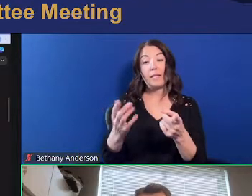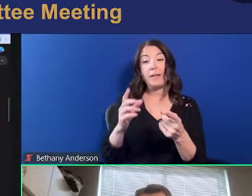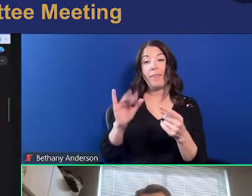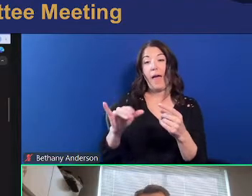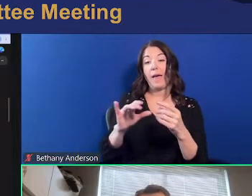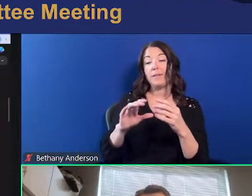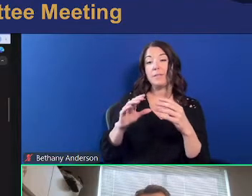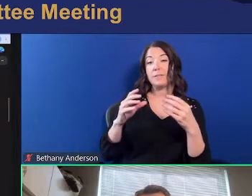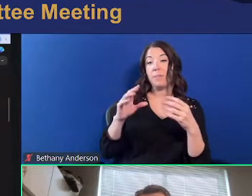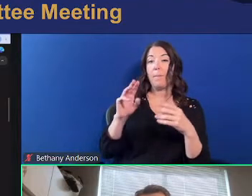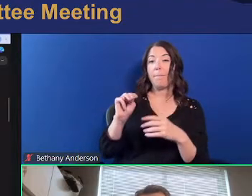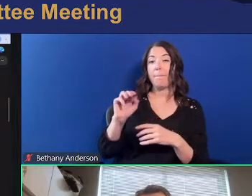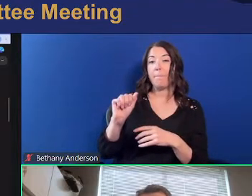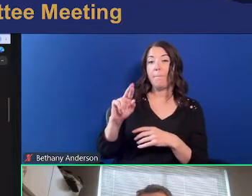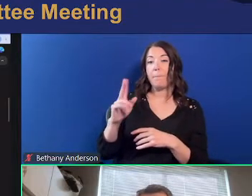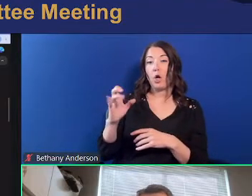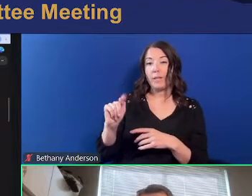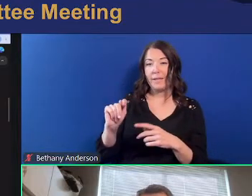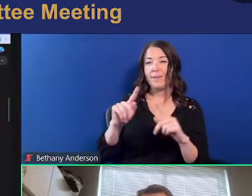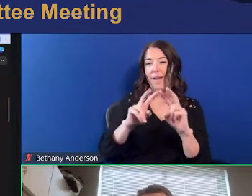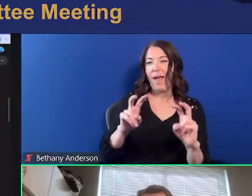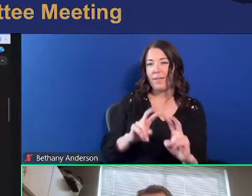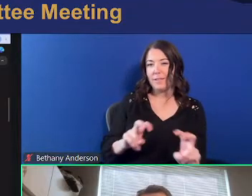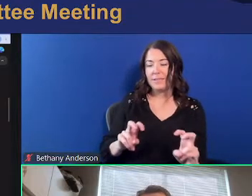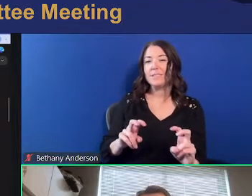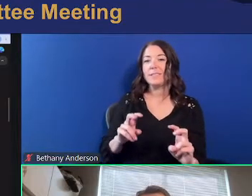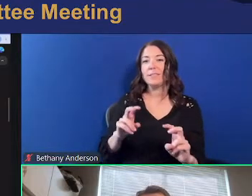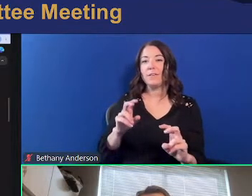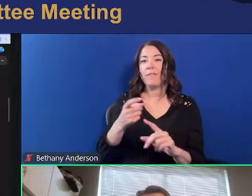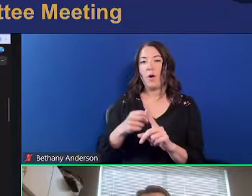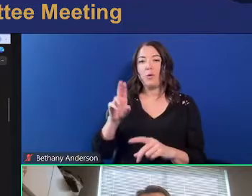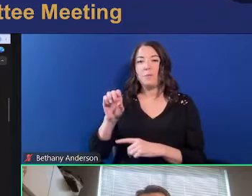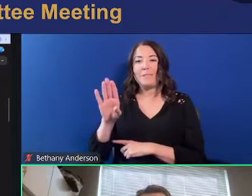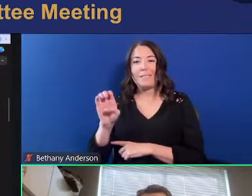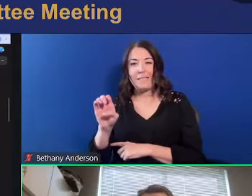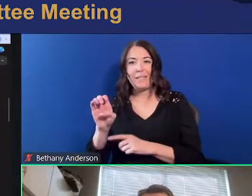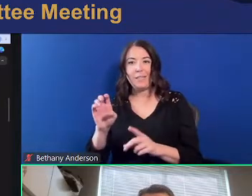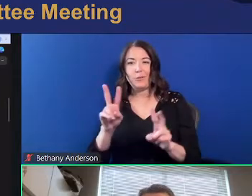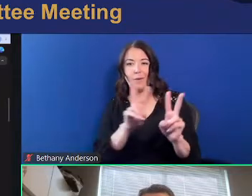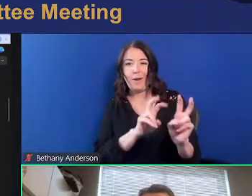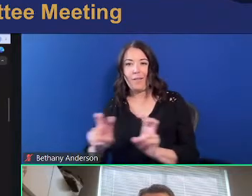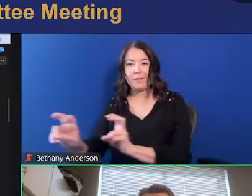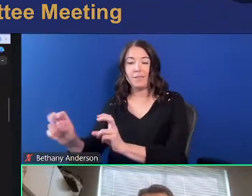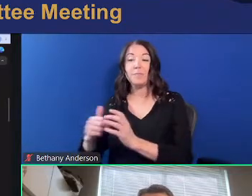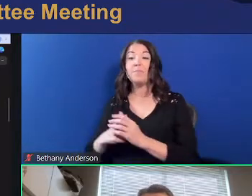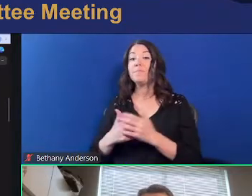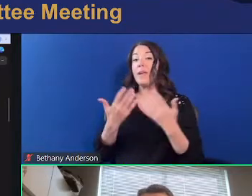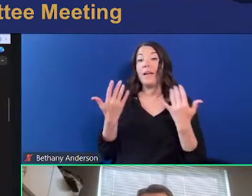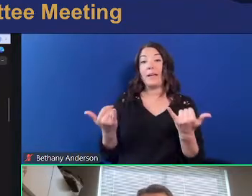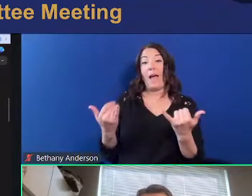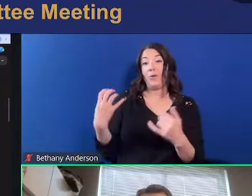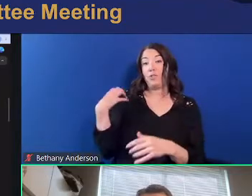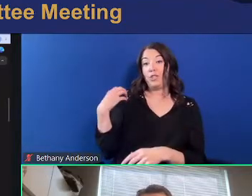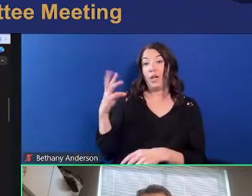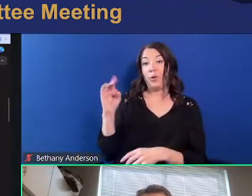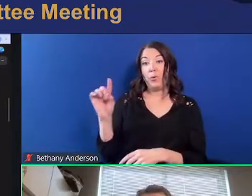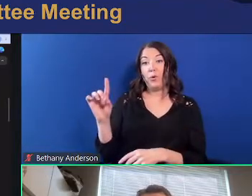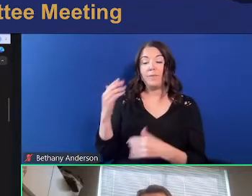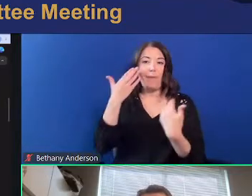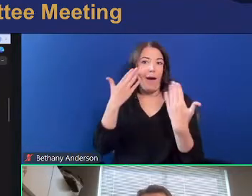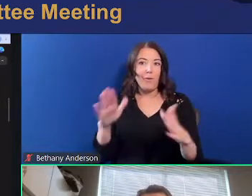at USBE be considered along with that. I don't know, Chairwood, what will come from the request that